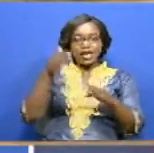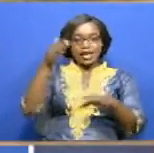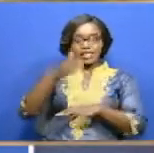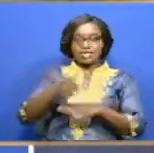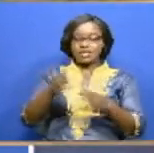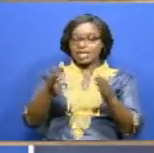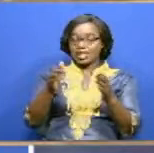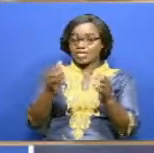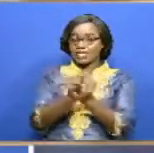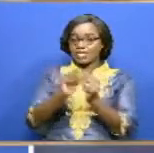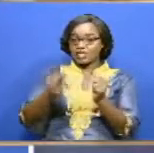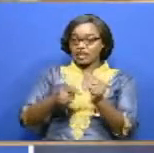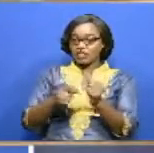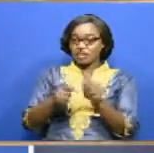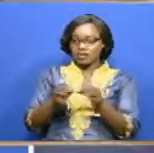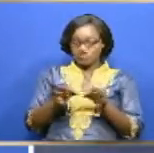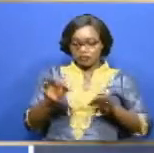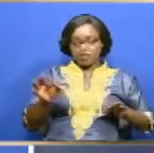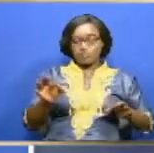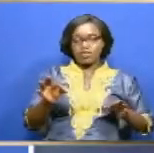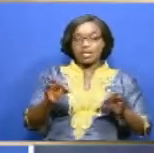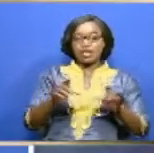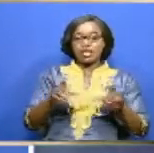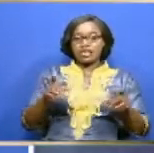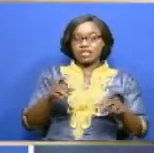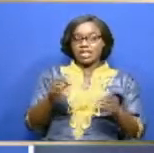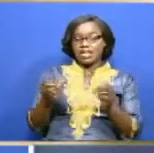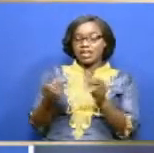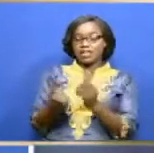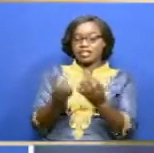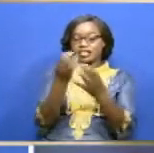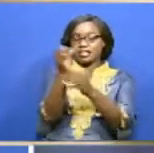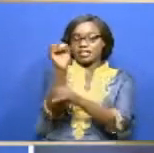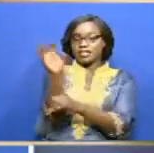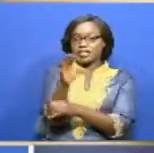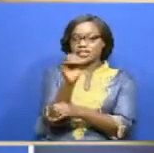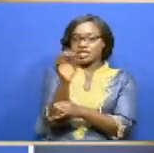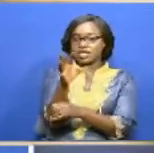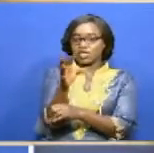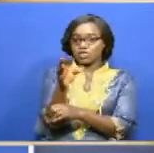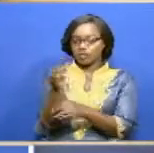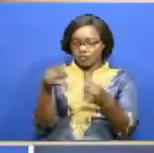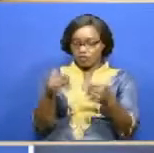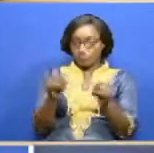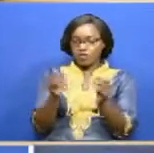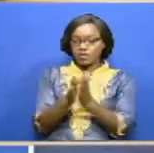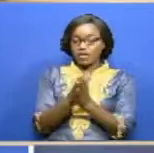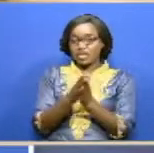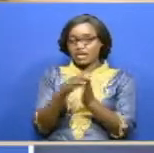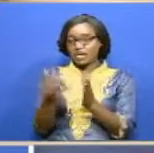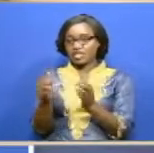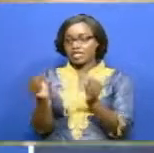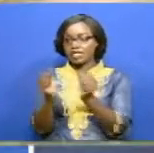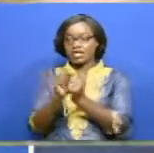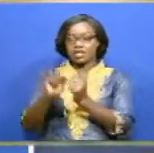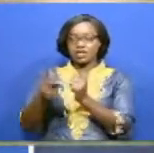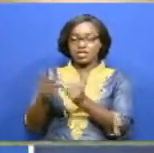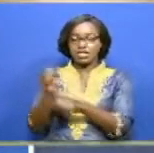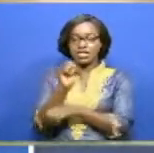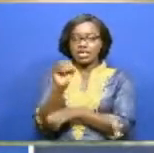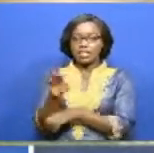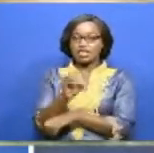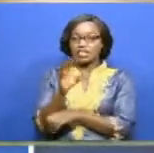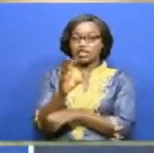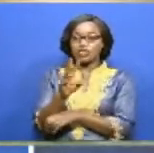acre piece of land under irrigation in phase one of its implementation, while another 10,000 acres will be irrigated in phase